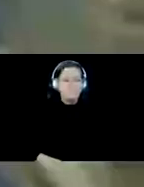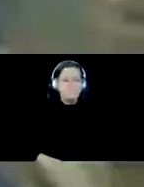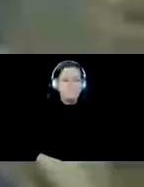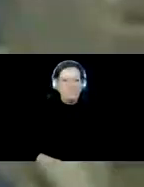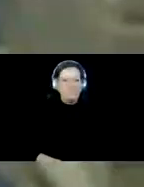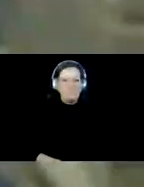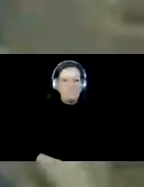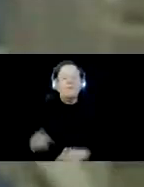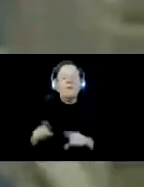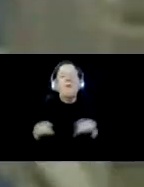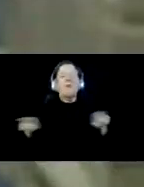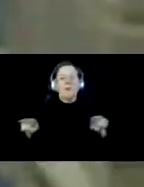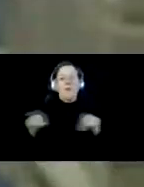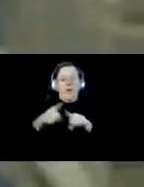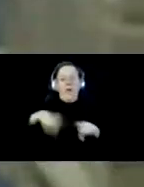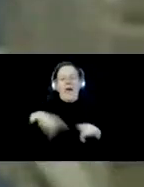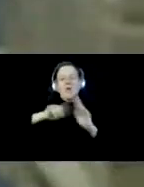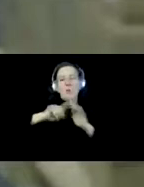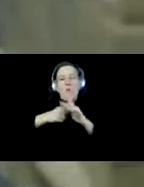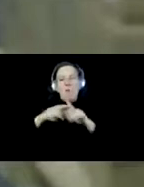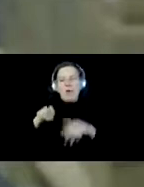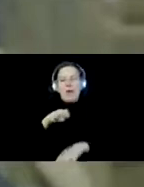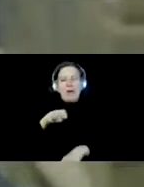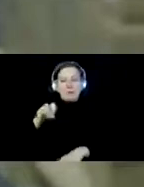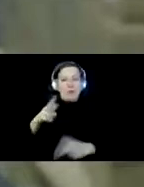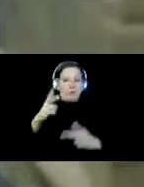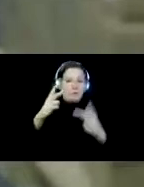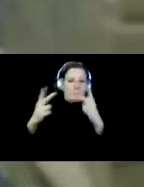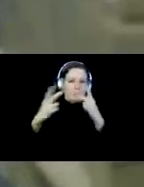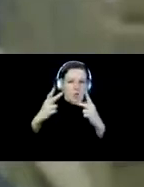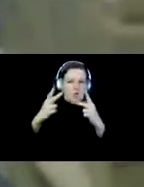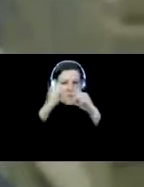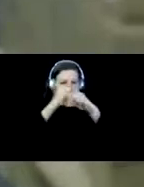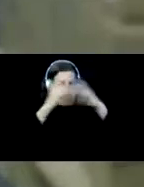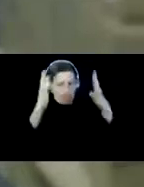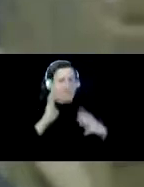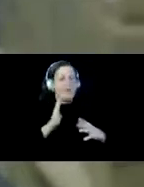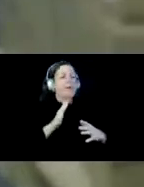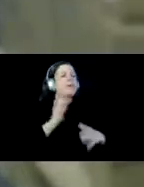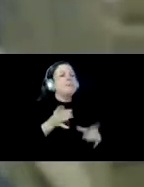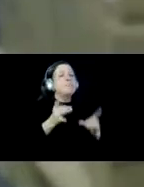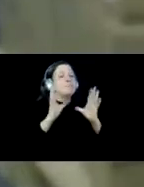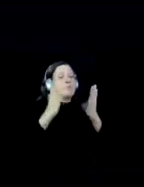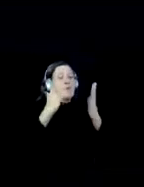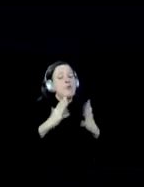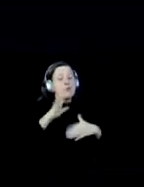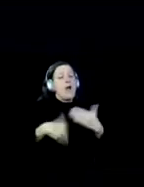As we begin to traverse the field of vision, the tragedy of our partial knowledge lies behind us.